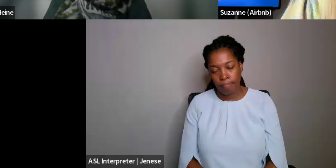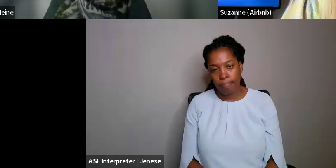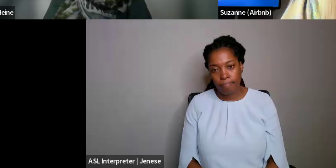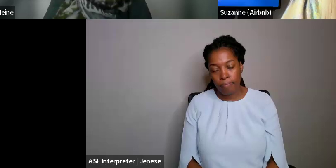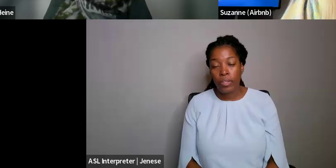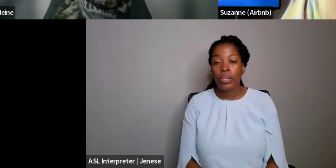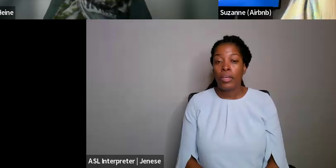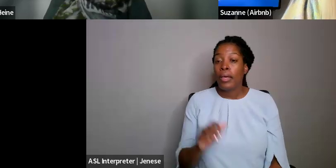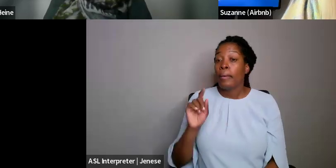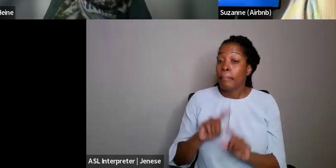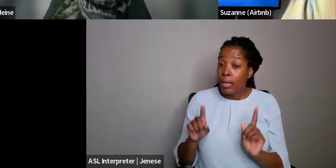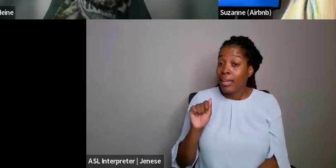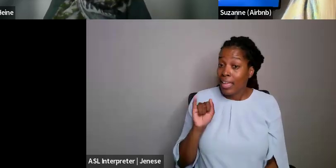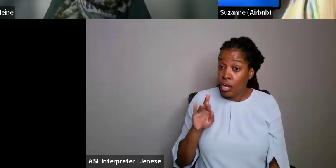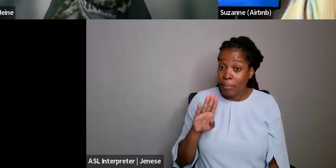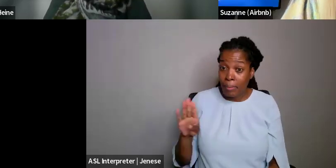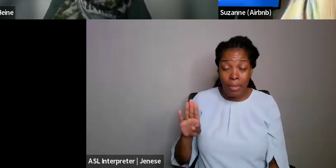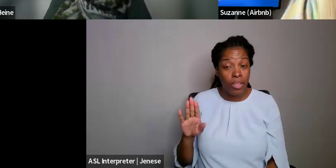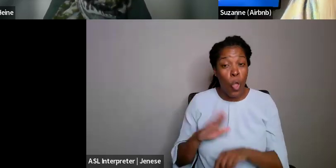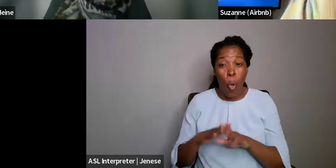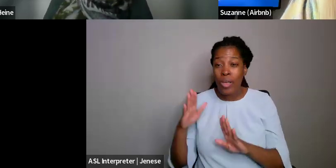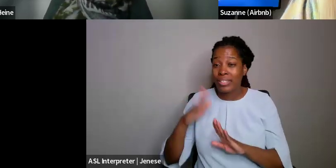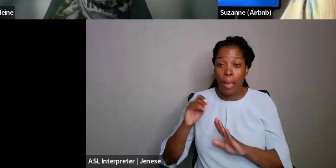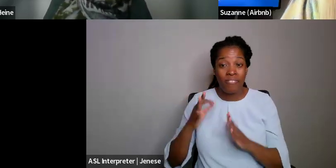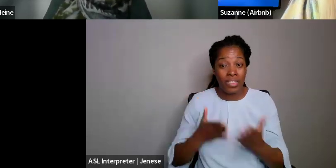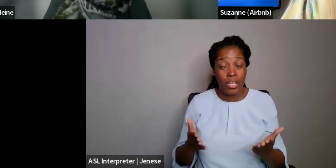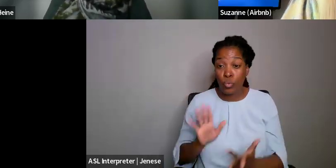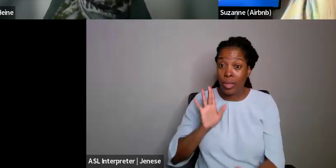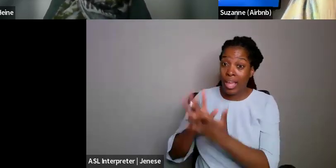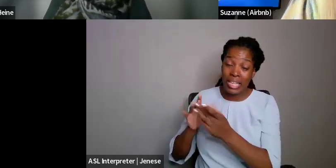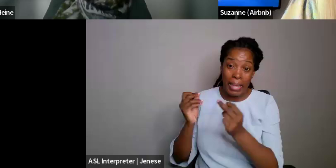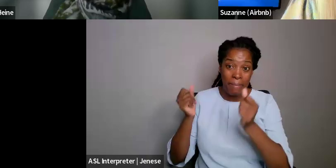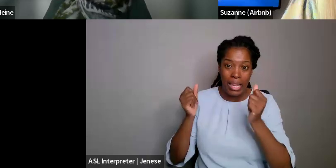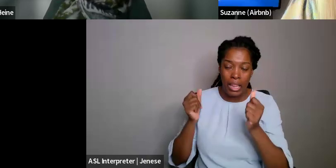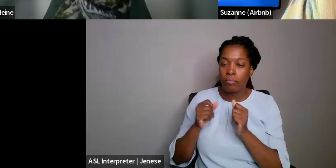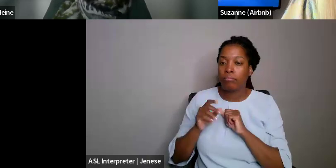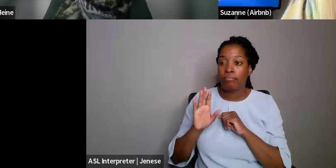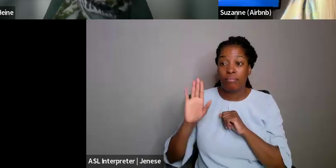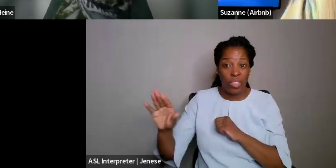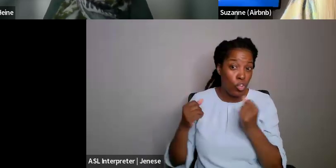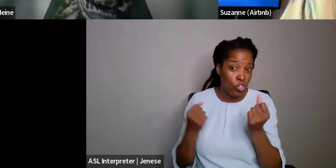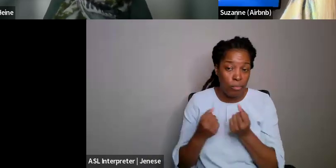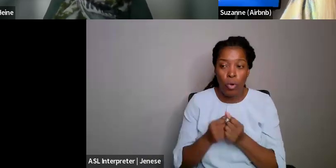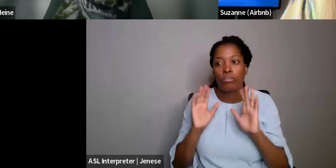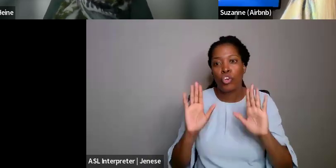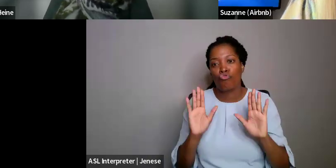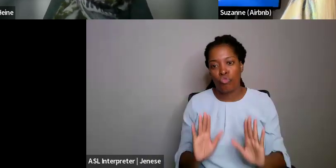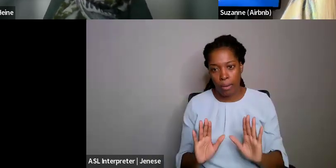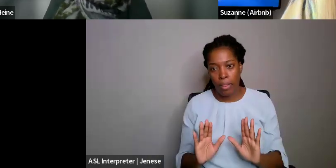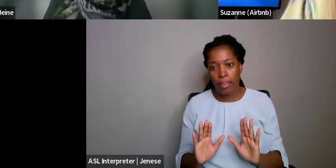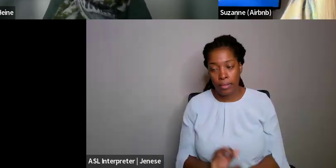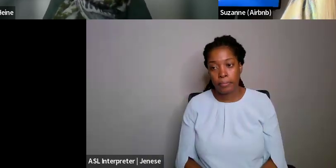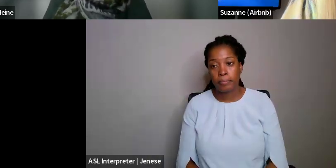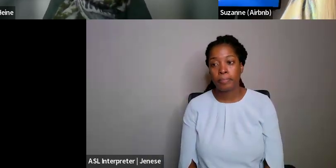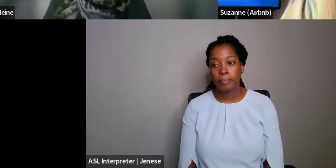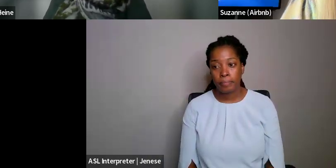Airbnb are so on top of things. You can contact them immediately. Their support is incredible. But